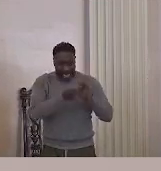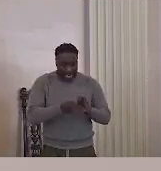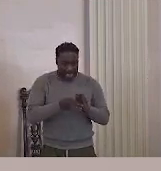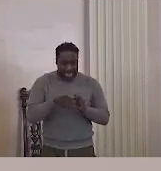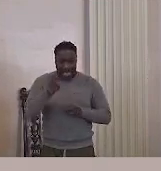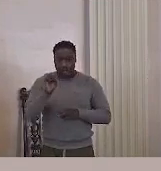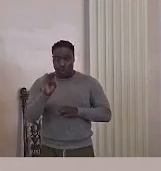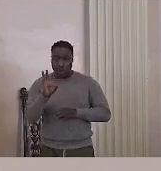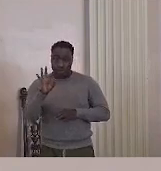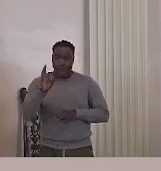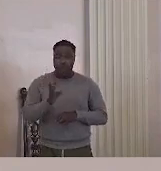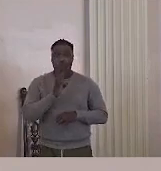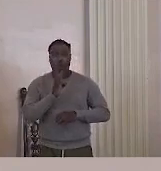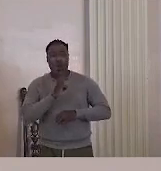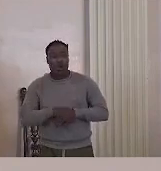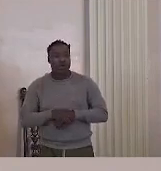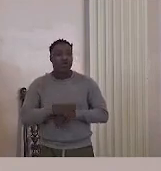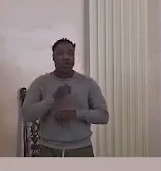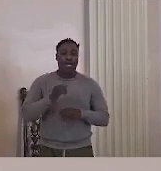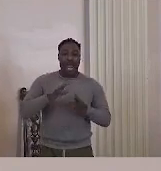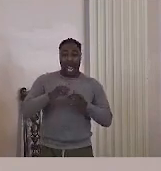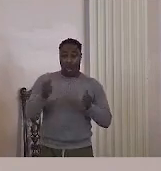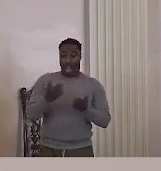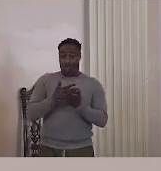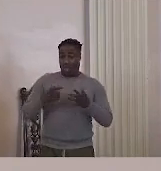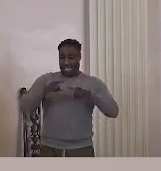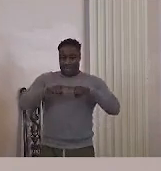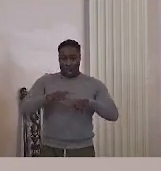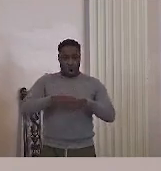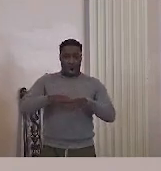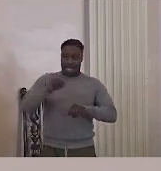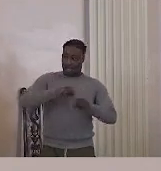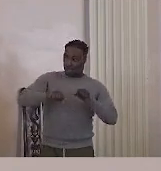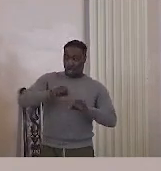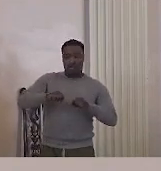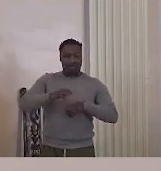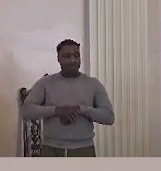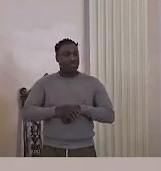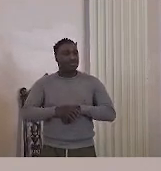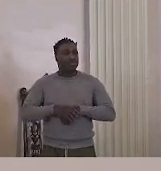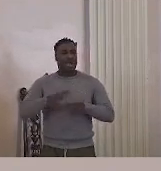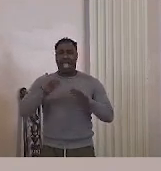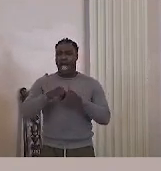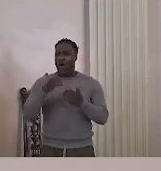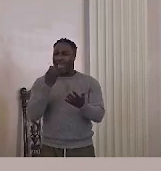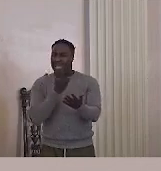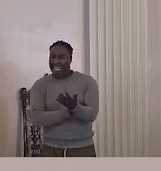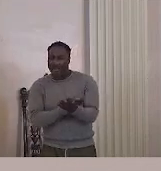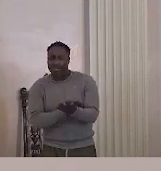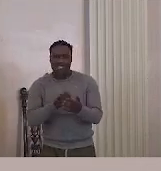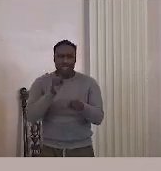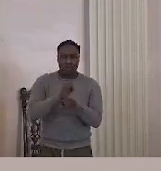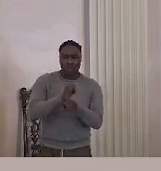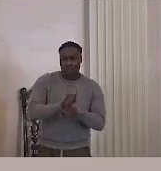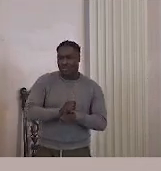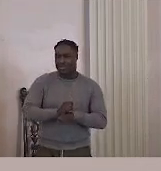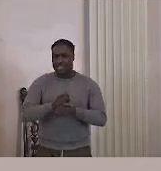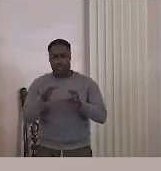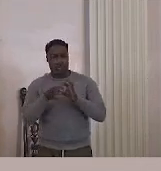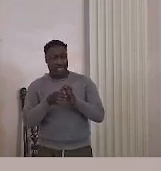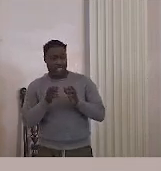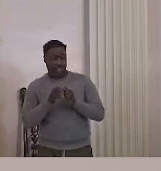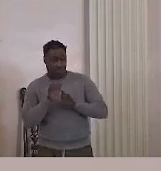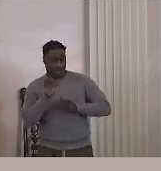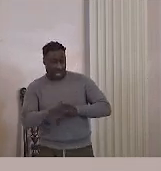And the interdependent spirals and vortices that send energy through complex relationships